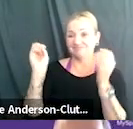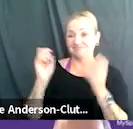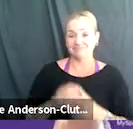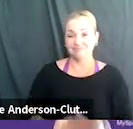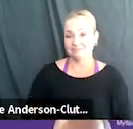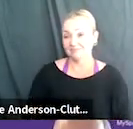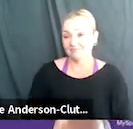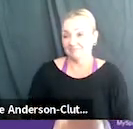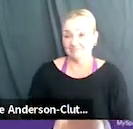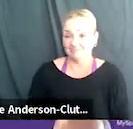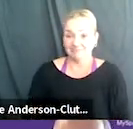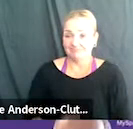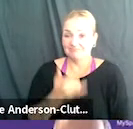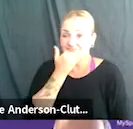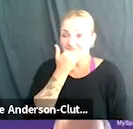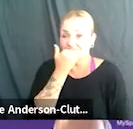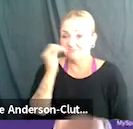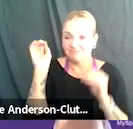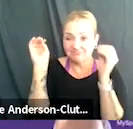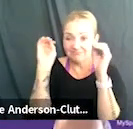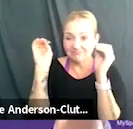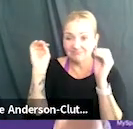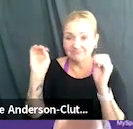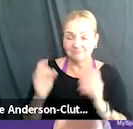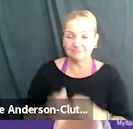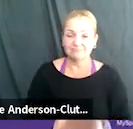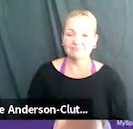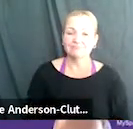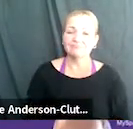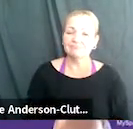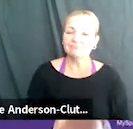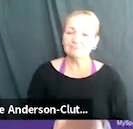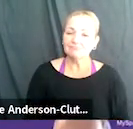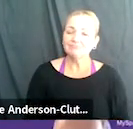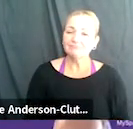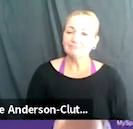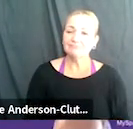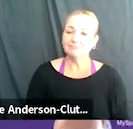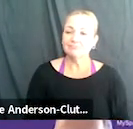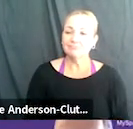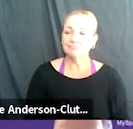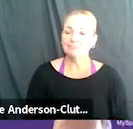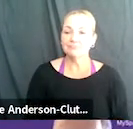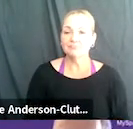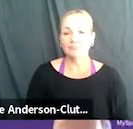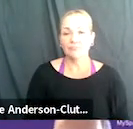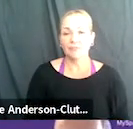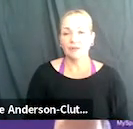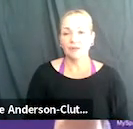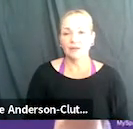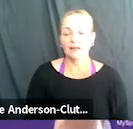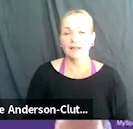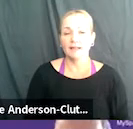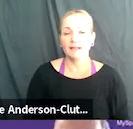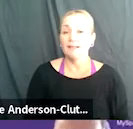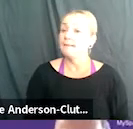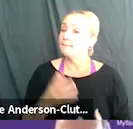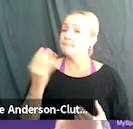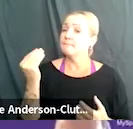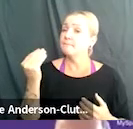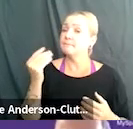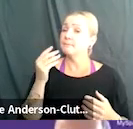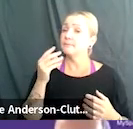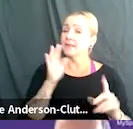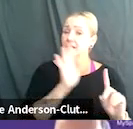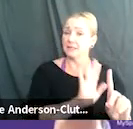abnormalities. And what his parents had said at the time was it wasn't just them thinking about this, that in fact the speech and language pathologist